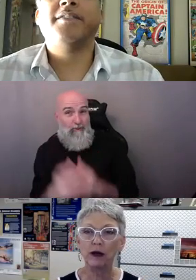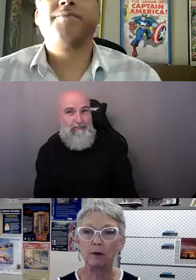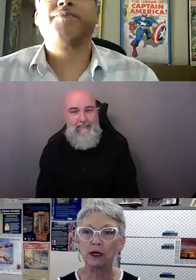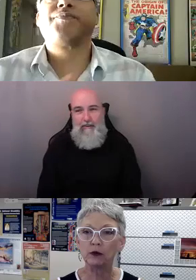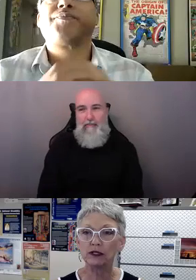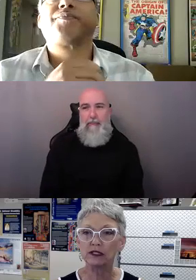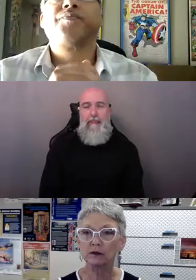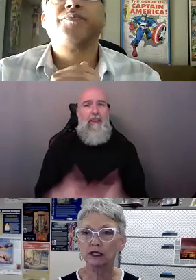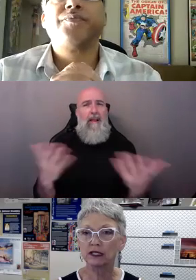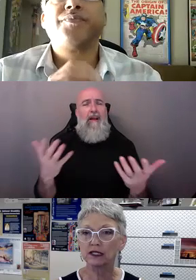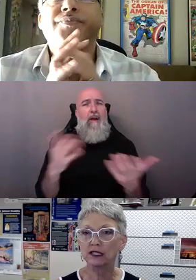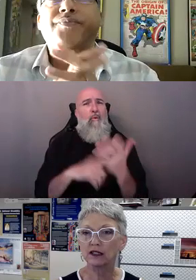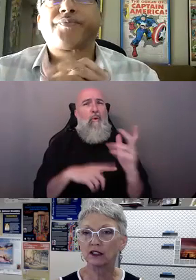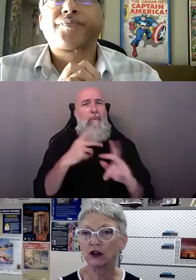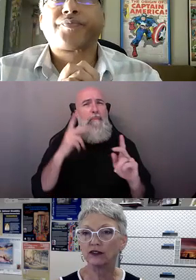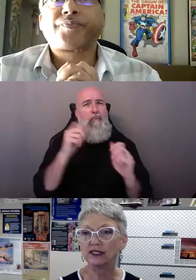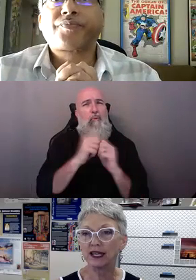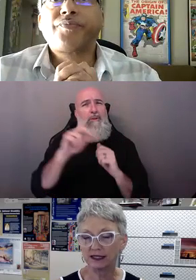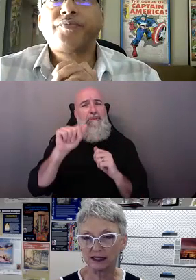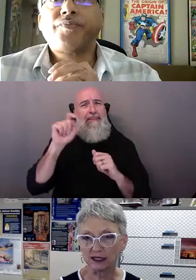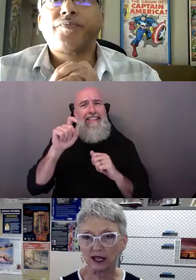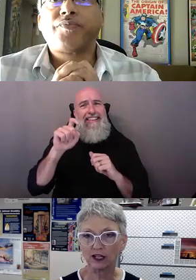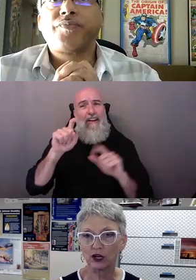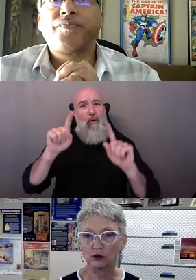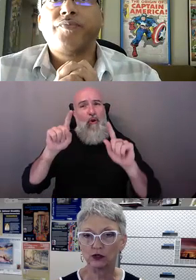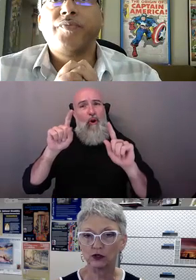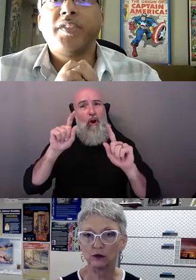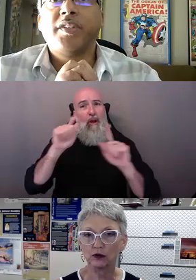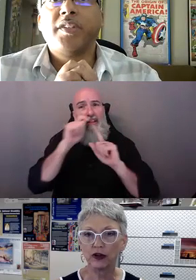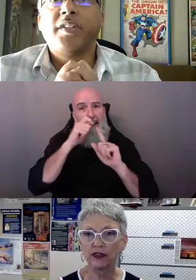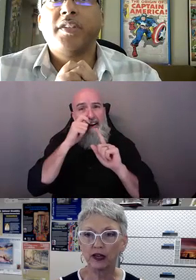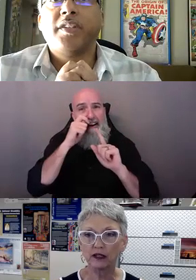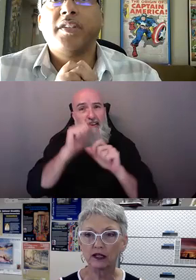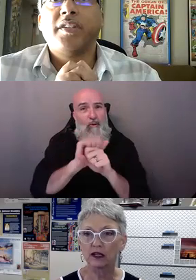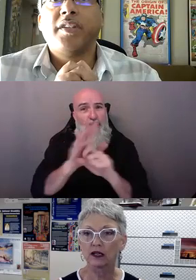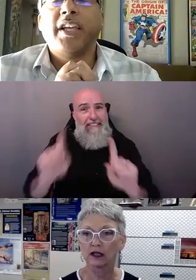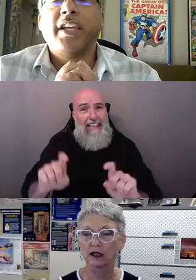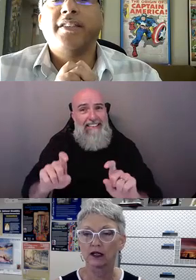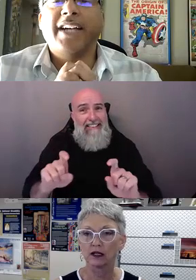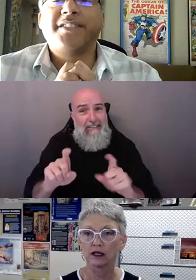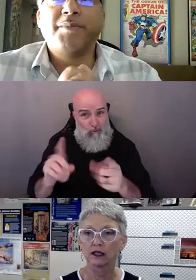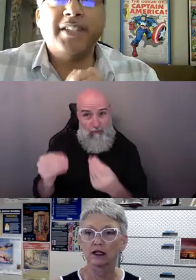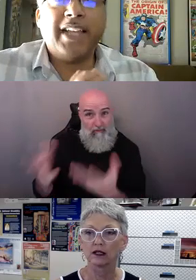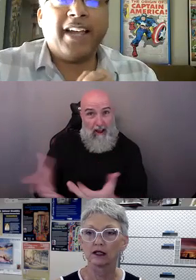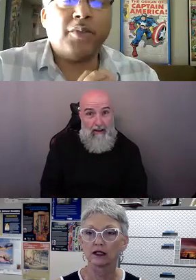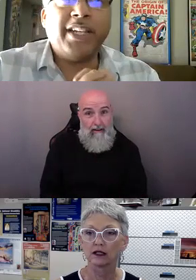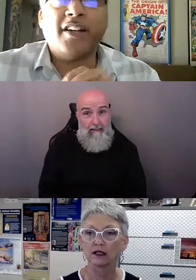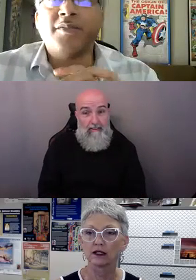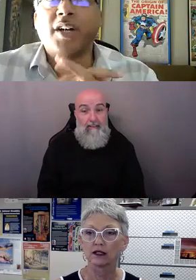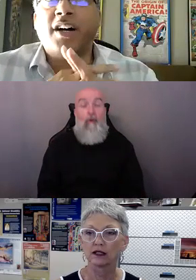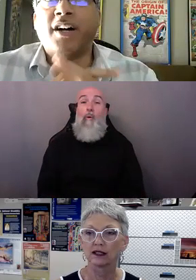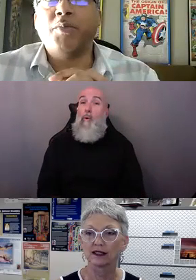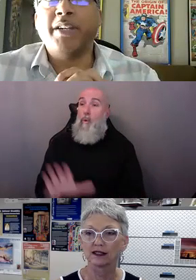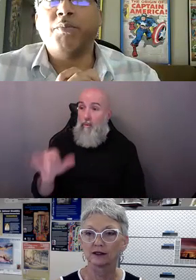Yeah. What about people with disabilities needing the COVID testing at home? Do you provide that? That's something that we